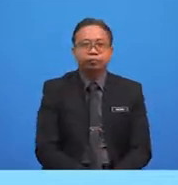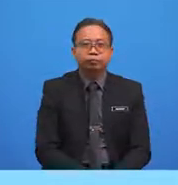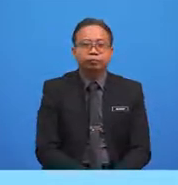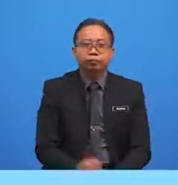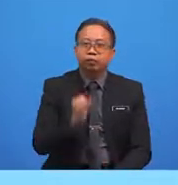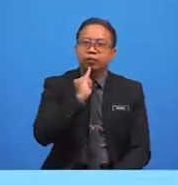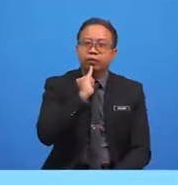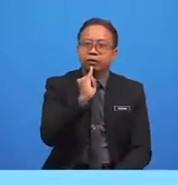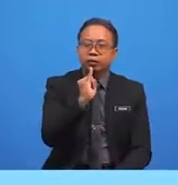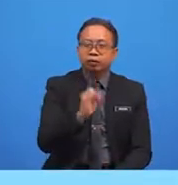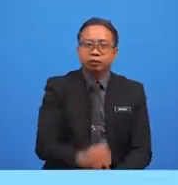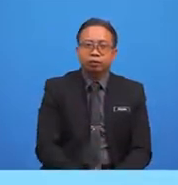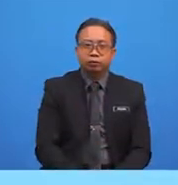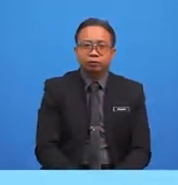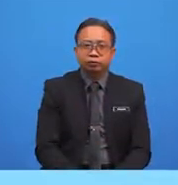is